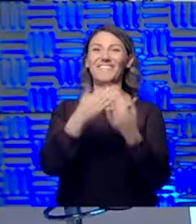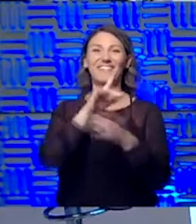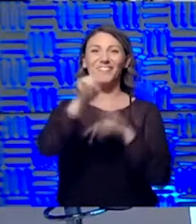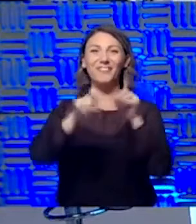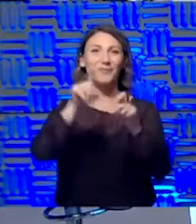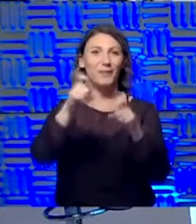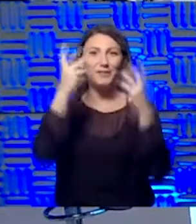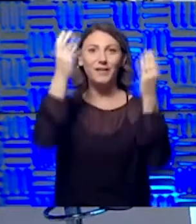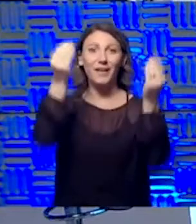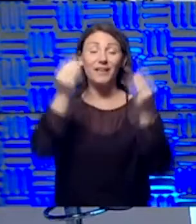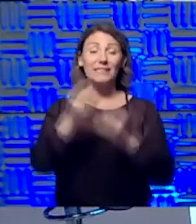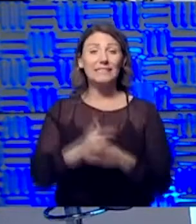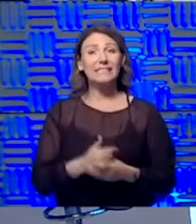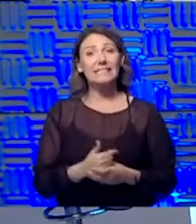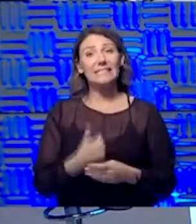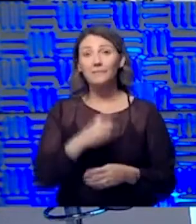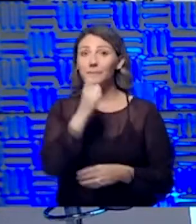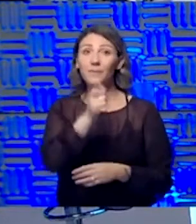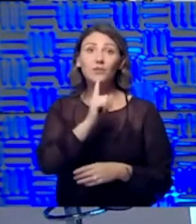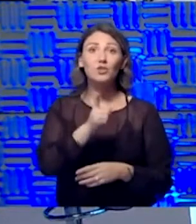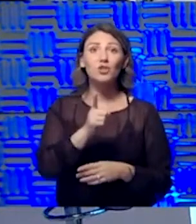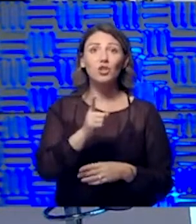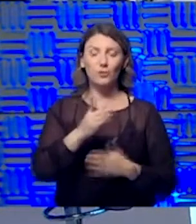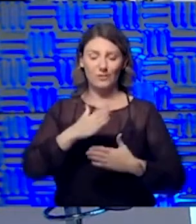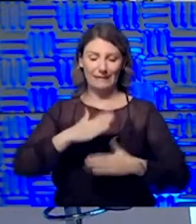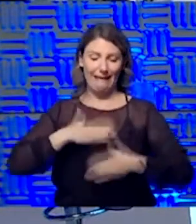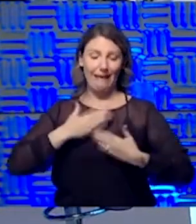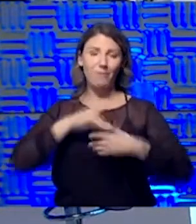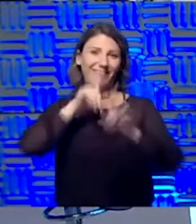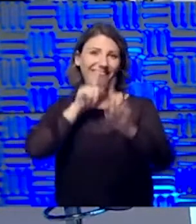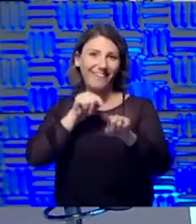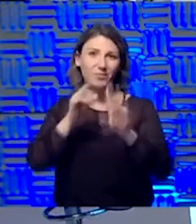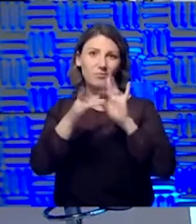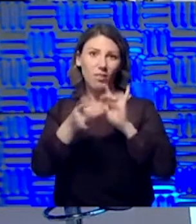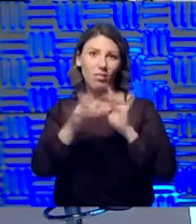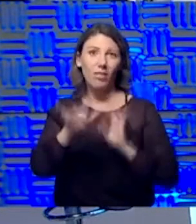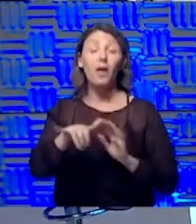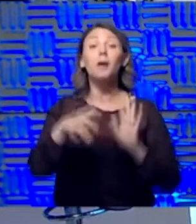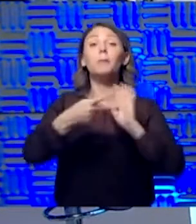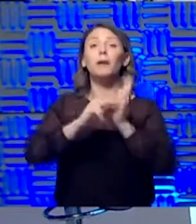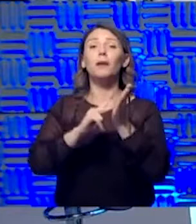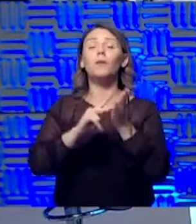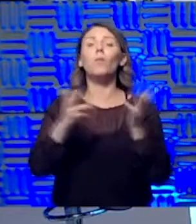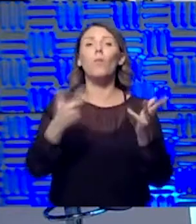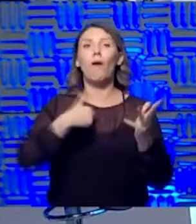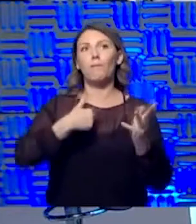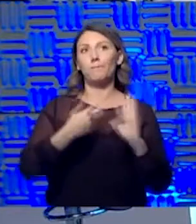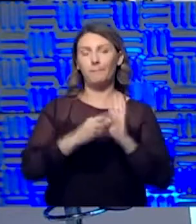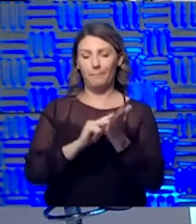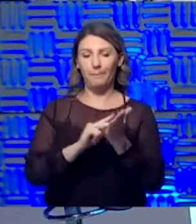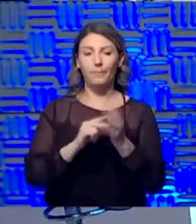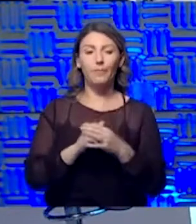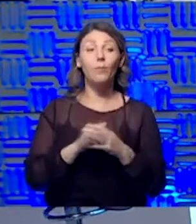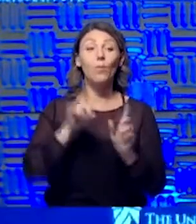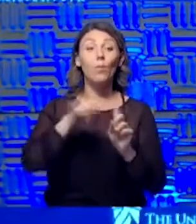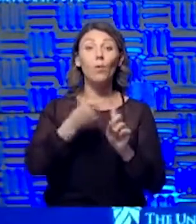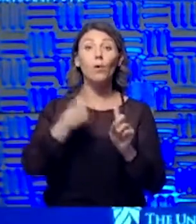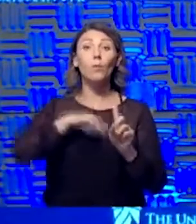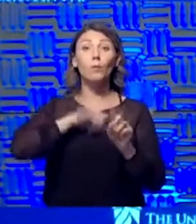And I'm not sure that there's a really happy answer to that. Meaning, and what I mean is that whenever we